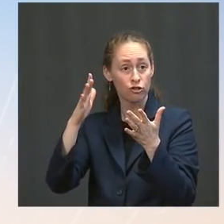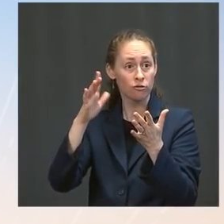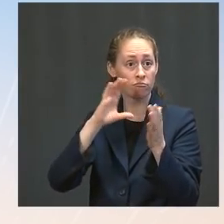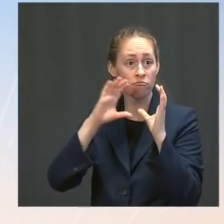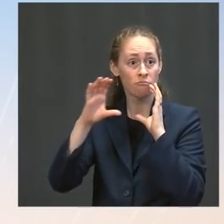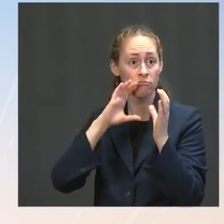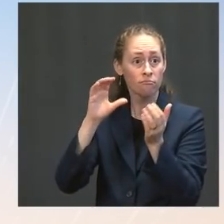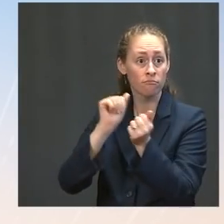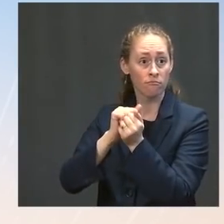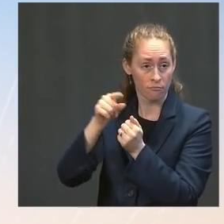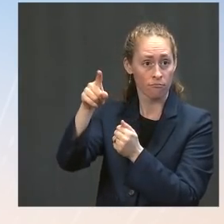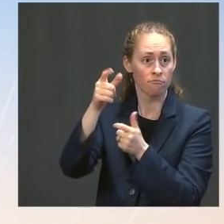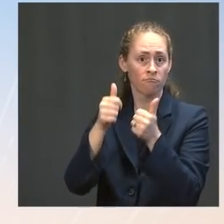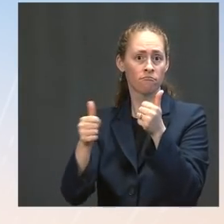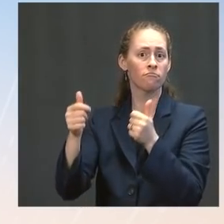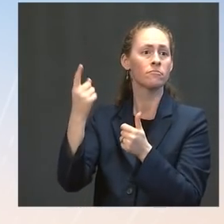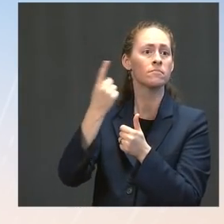Israel, as well as